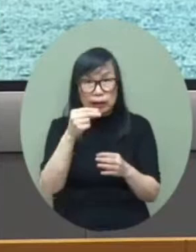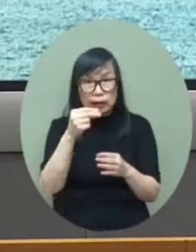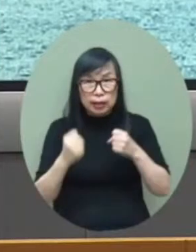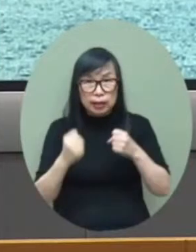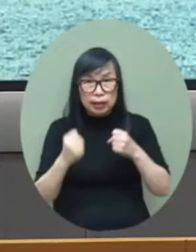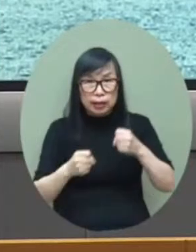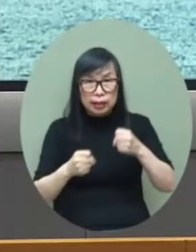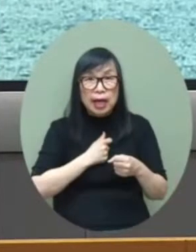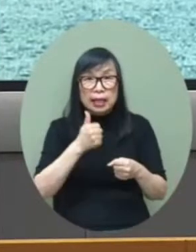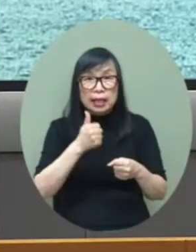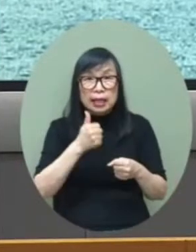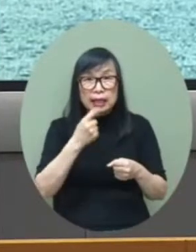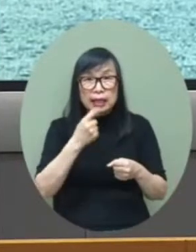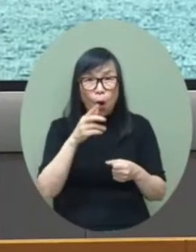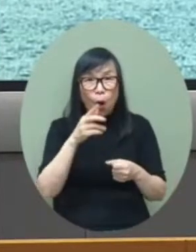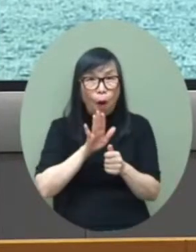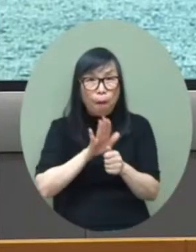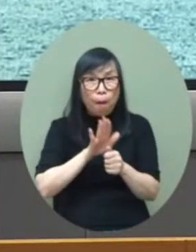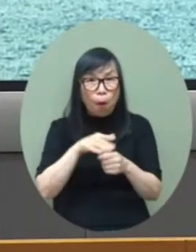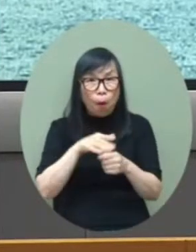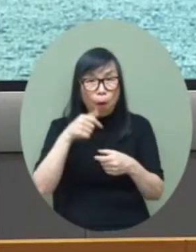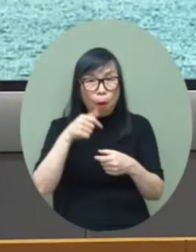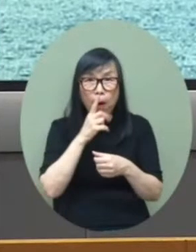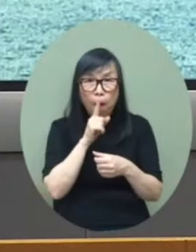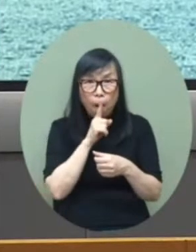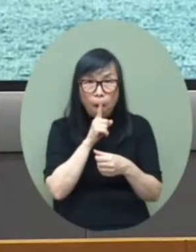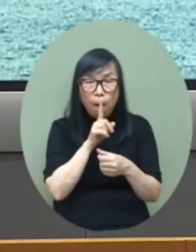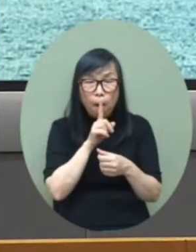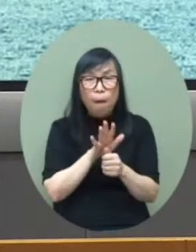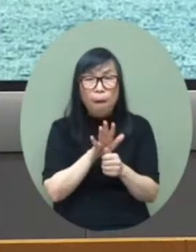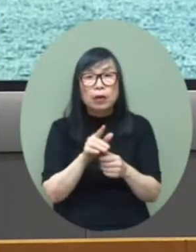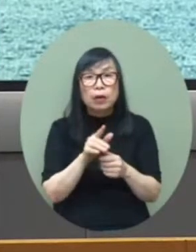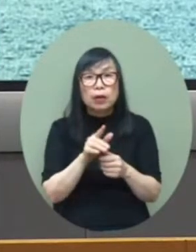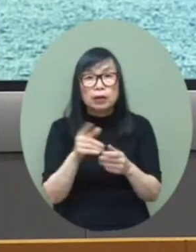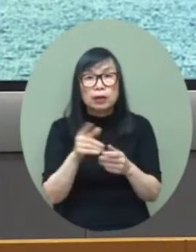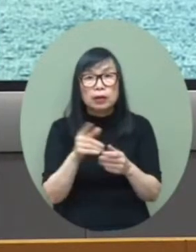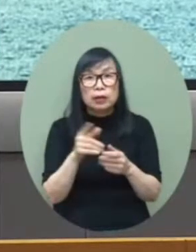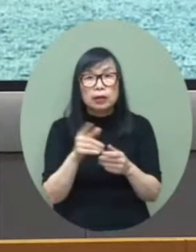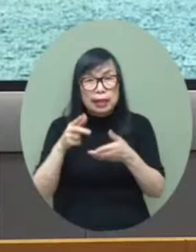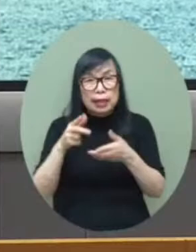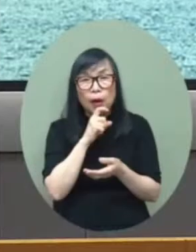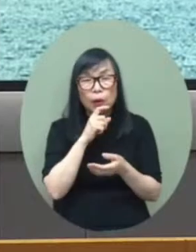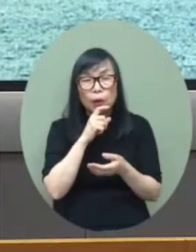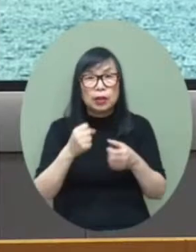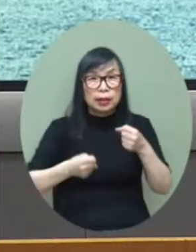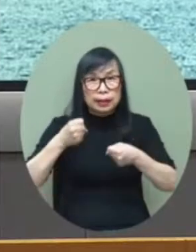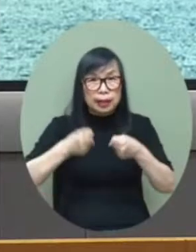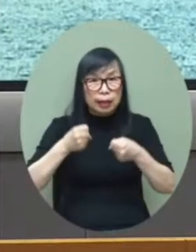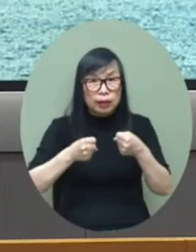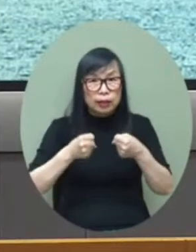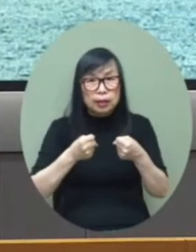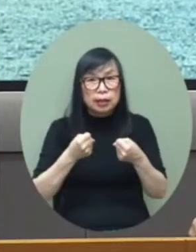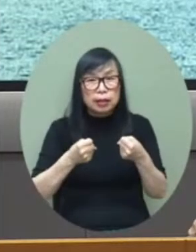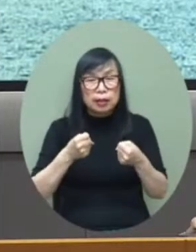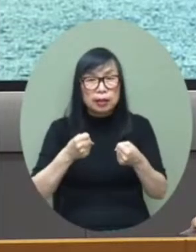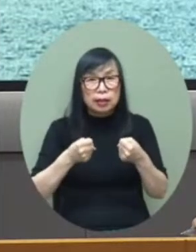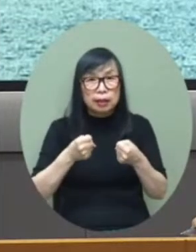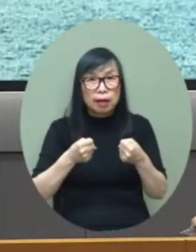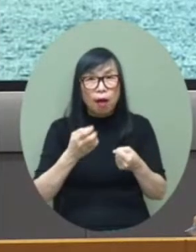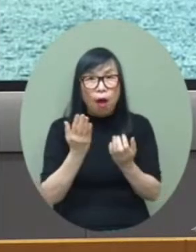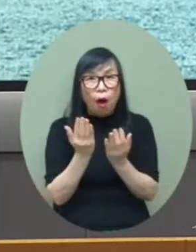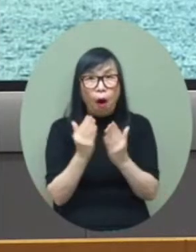and nannies, 7 drivers and 1 nanny confirmed. Sometimes they ate